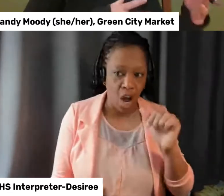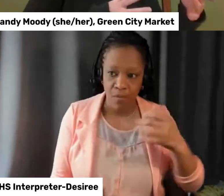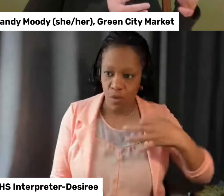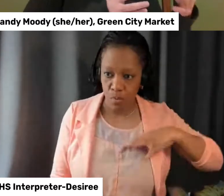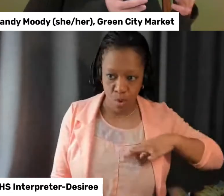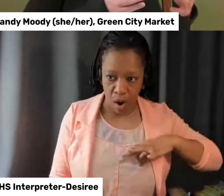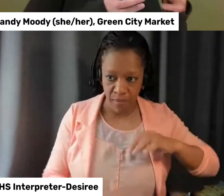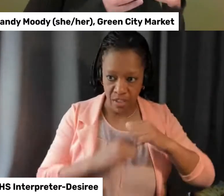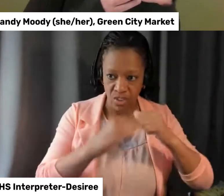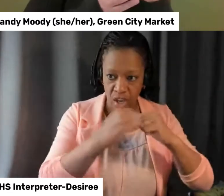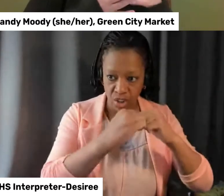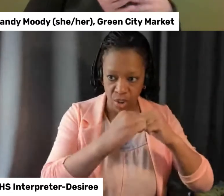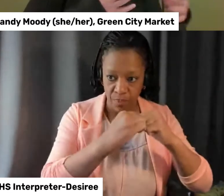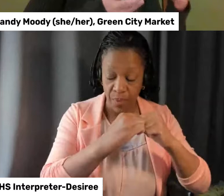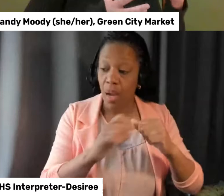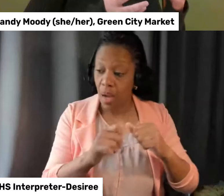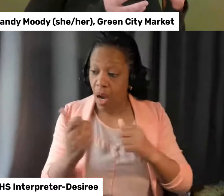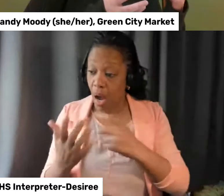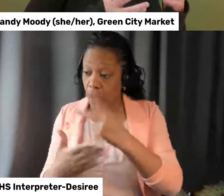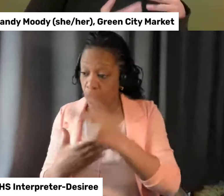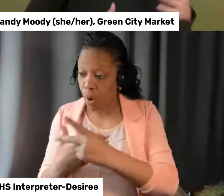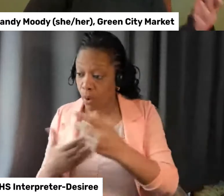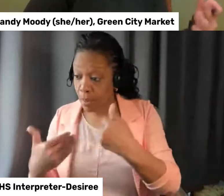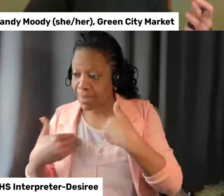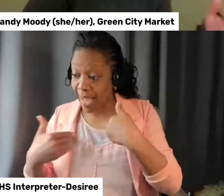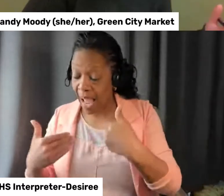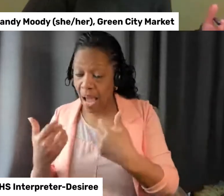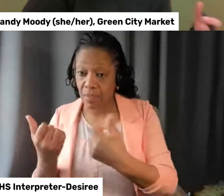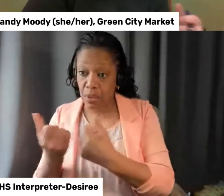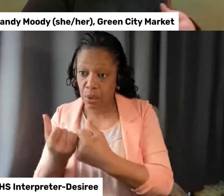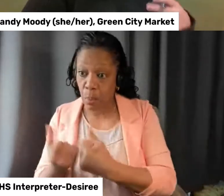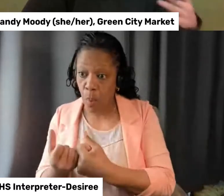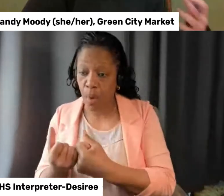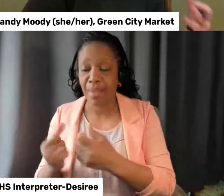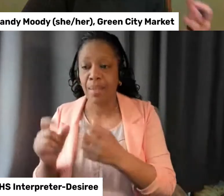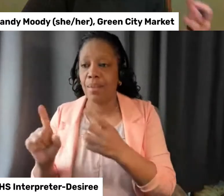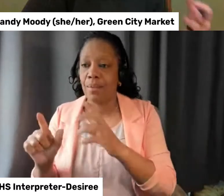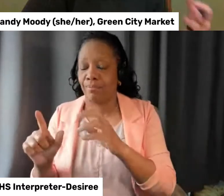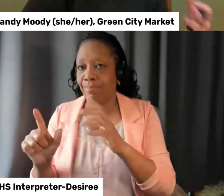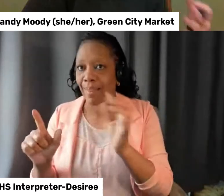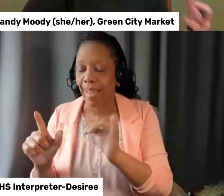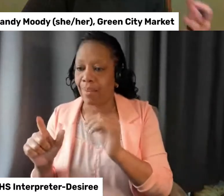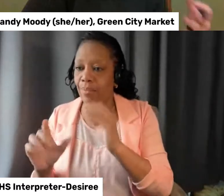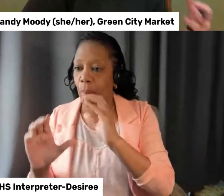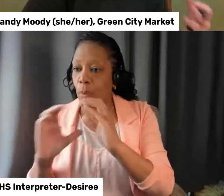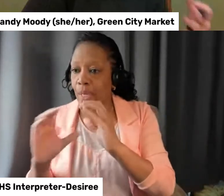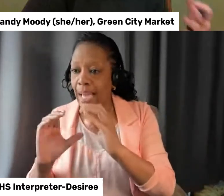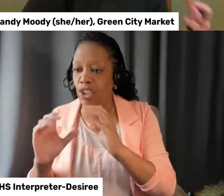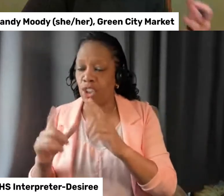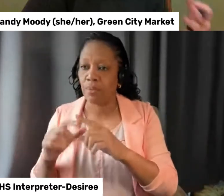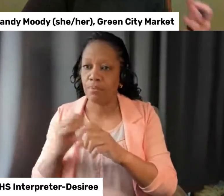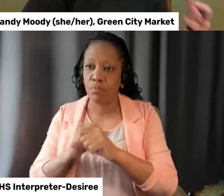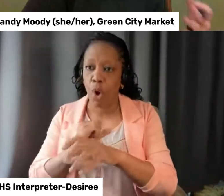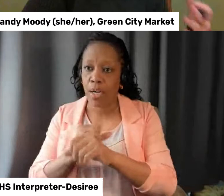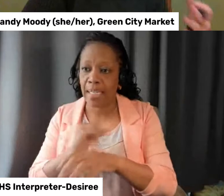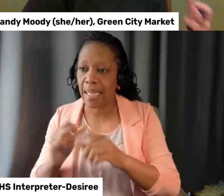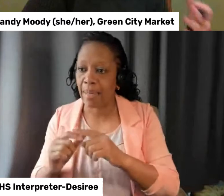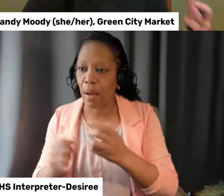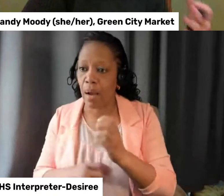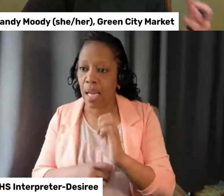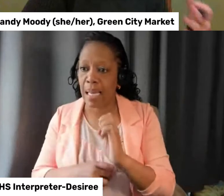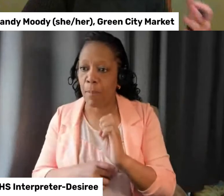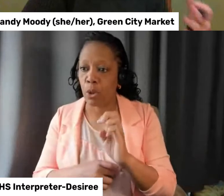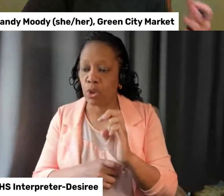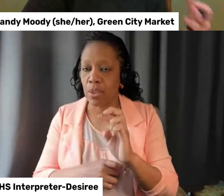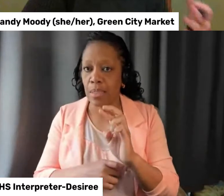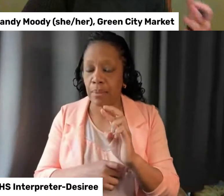for other programs that can provide support, for example, communications and marketing, emergency management